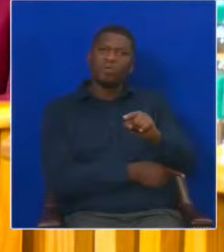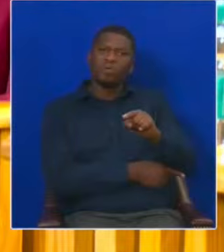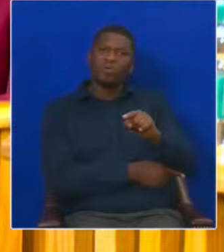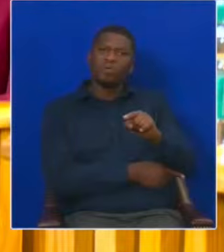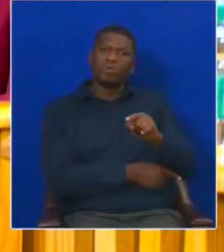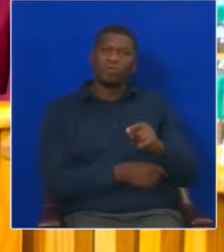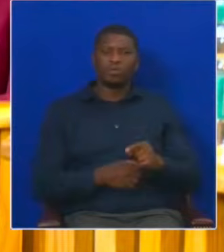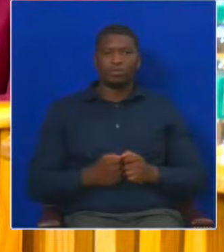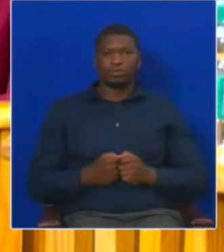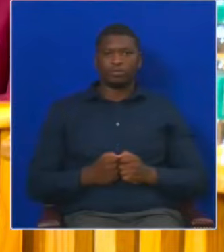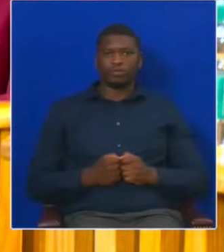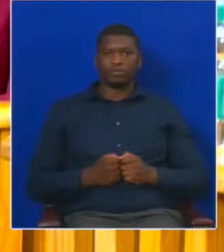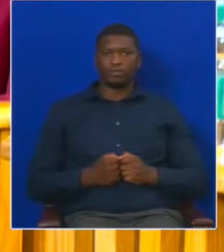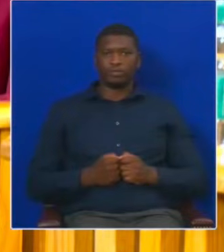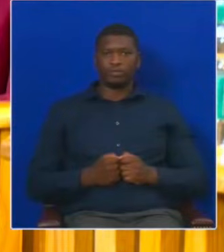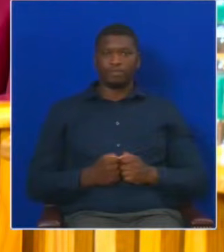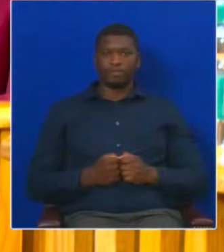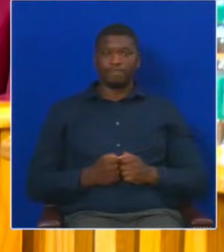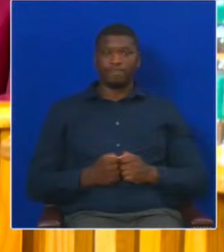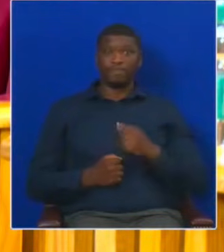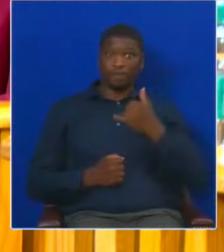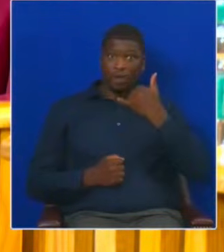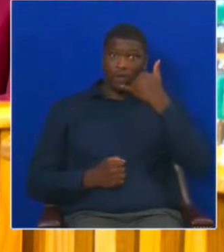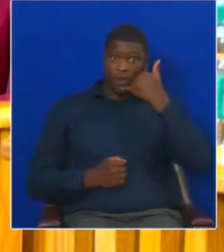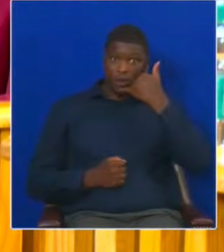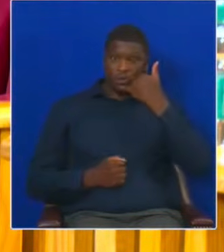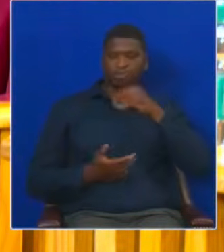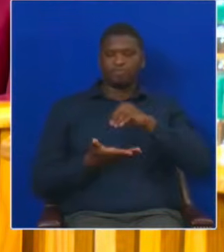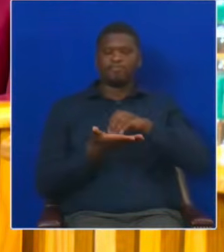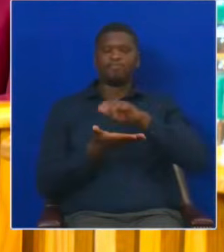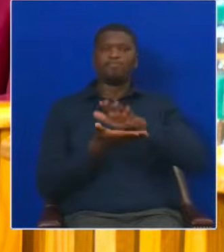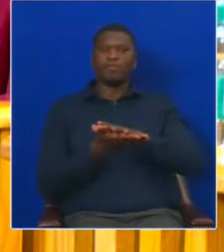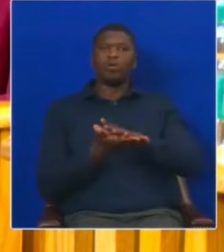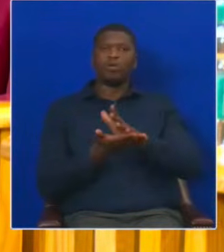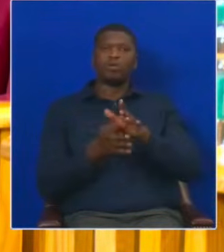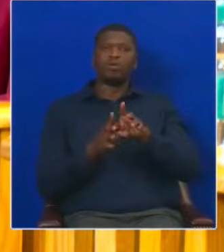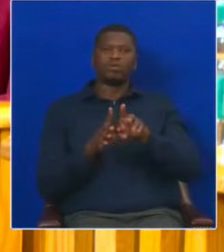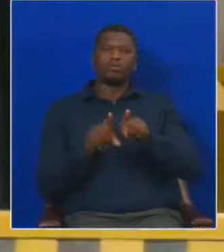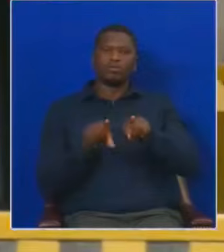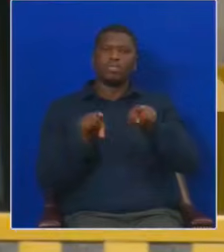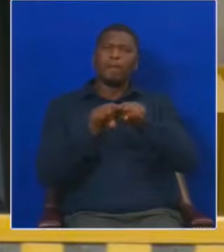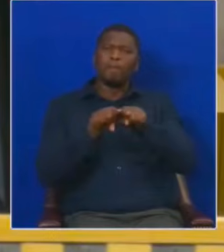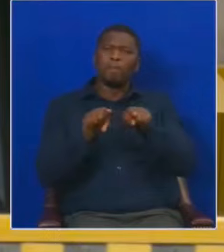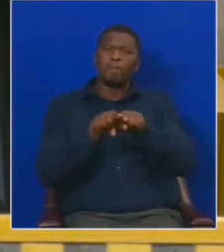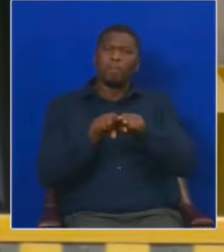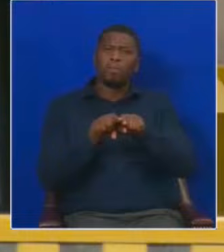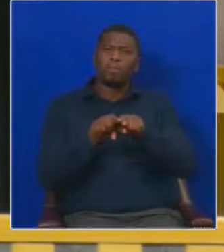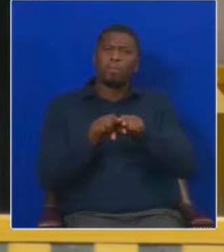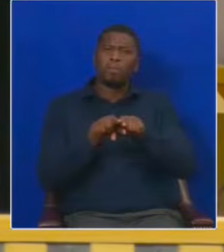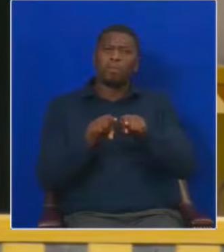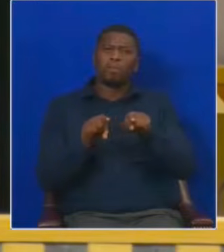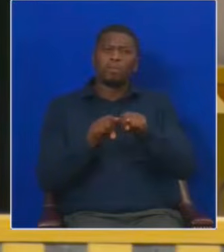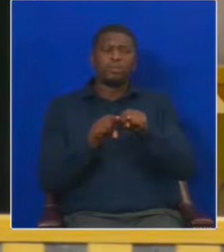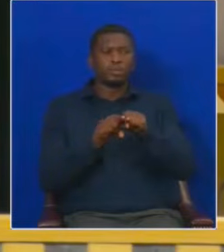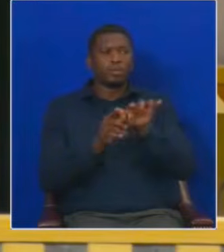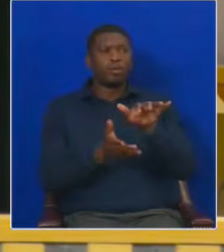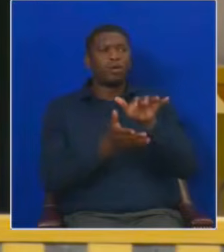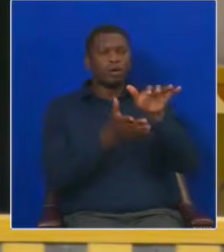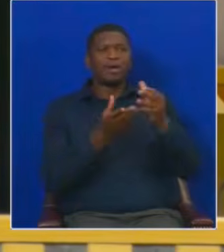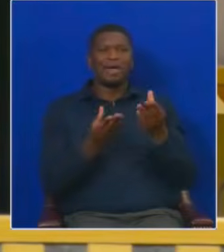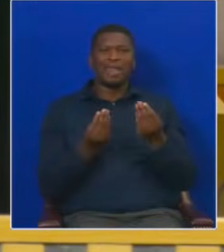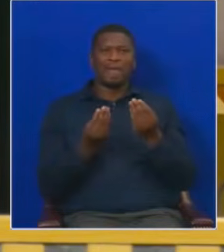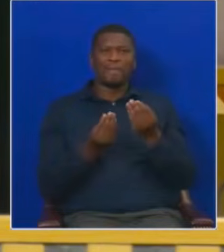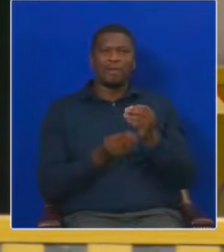The cell phones were also booked in the same SAP 13 number 661